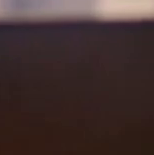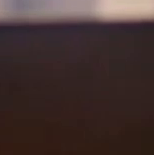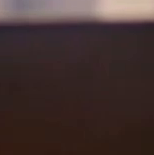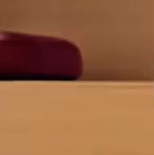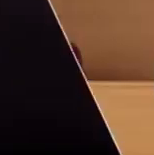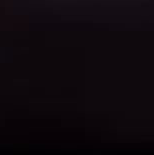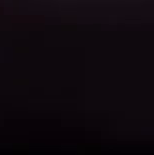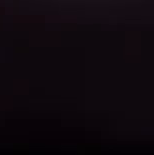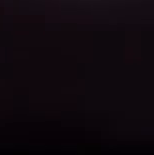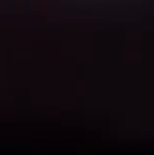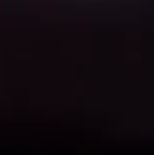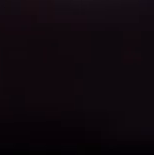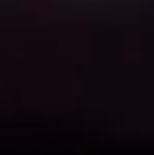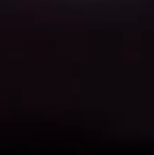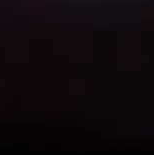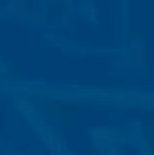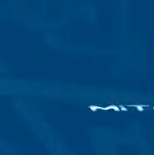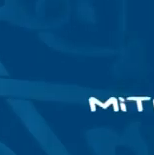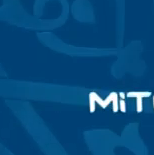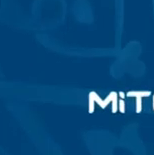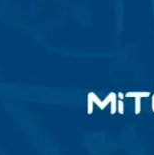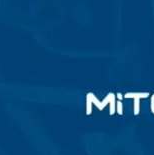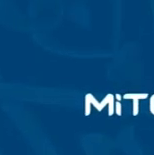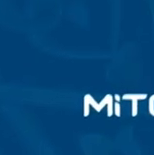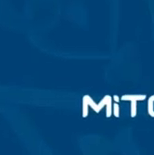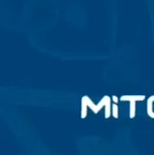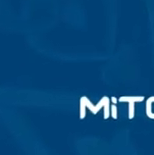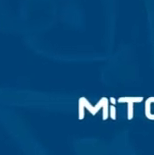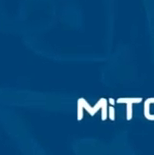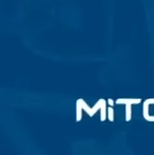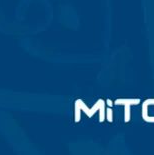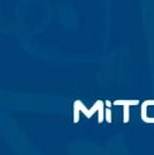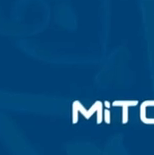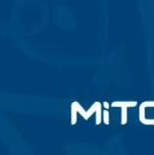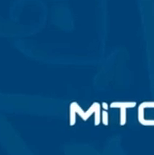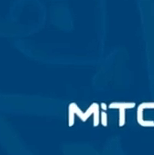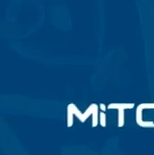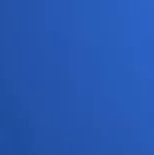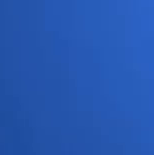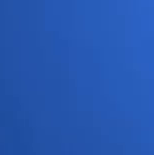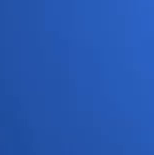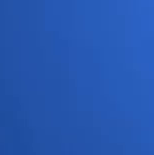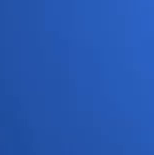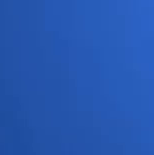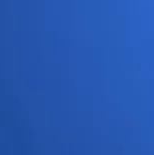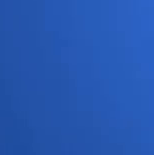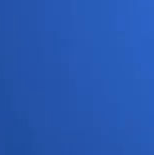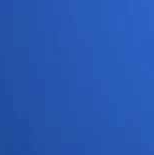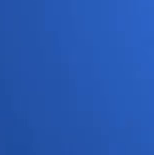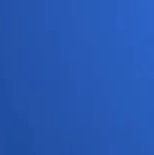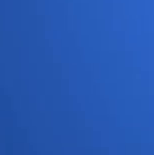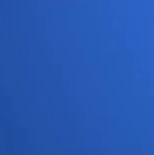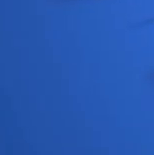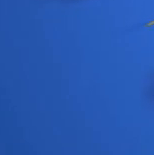bo'lishga noyob imkoniyatingiz bor. 1 million o'zbek dasturchilari kelajak kasbini egallang.